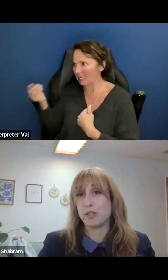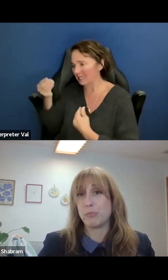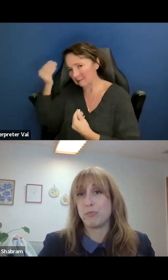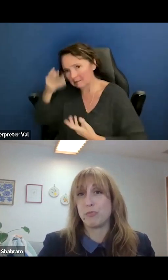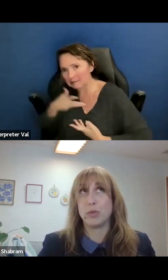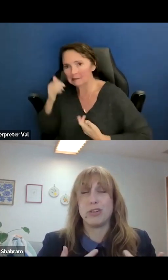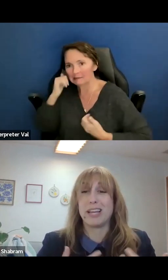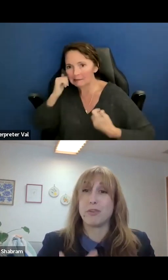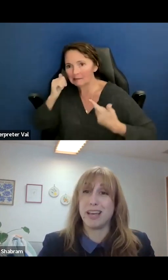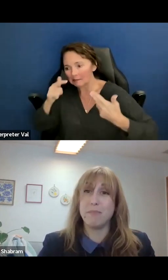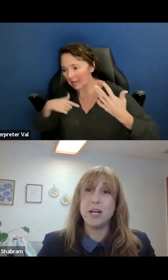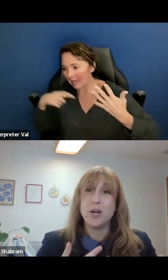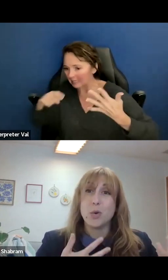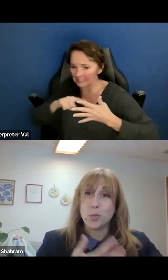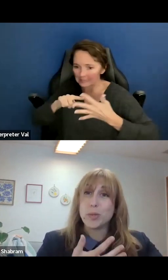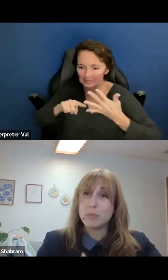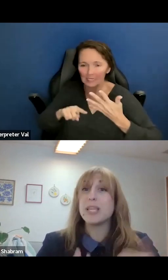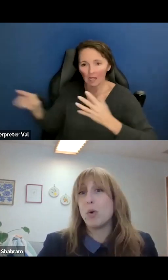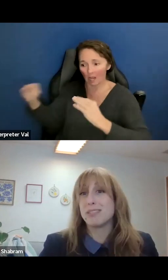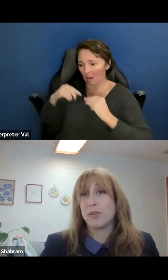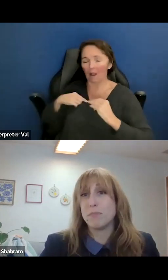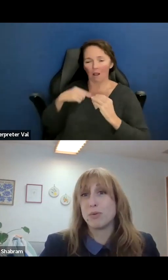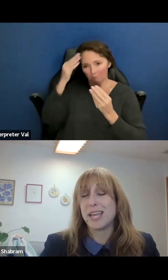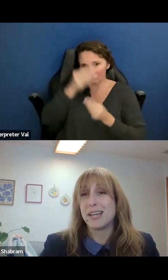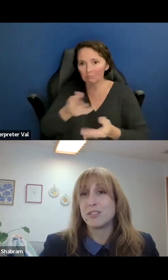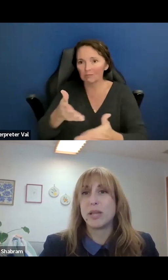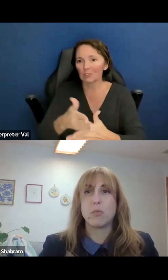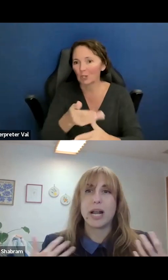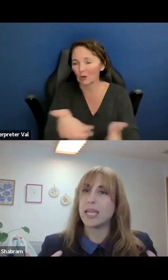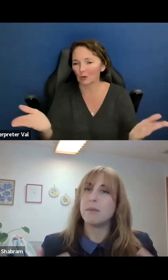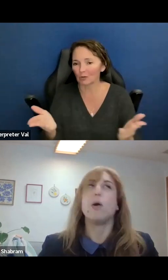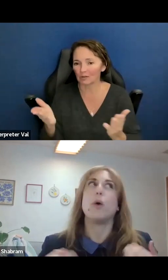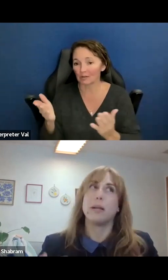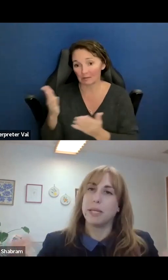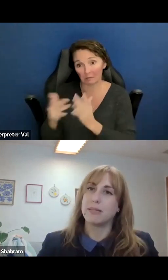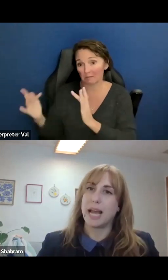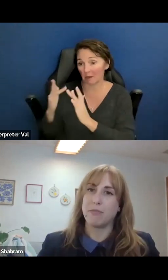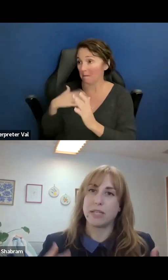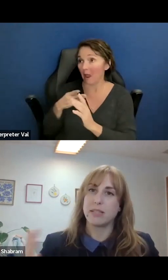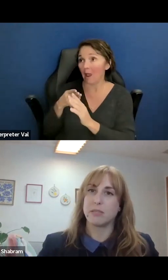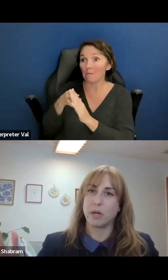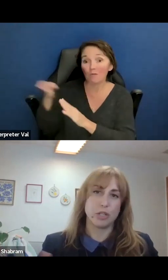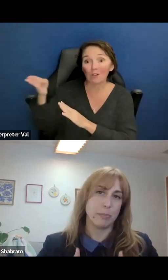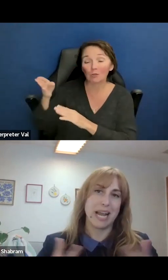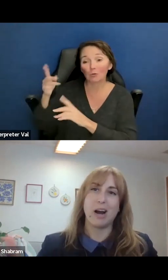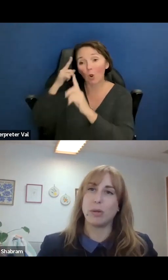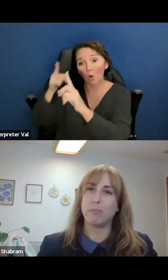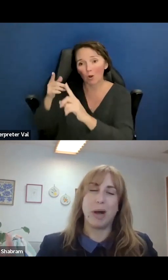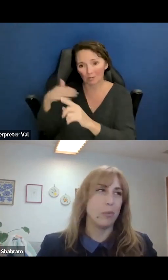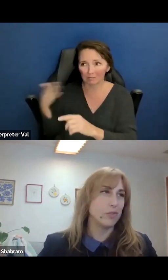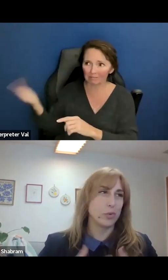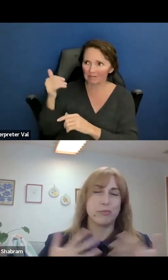beneficial partnership would look like for them really was from those kids. So like when I think about what it means to have this SAS partnership and